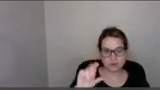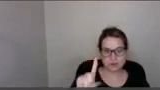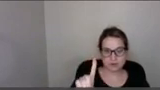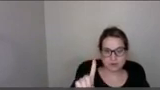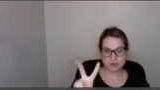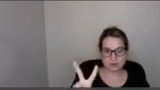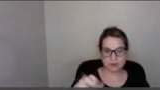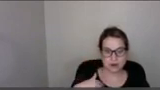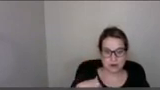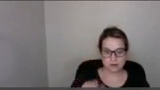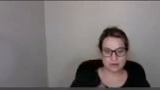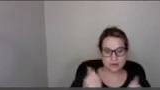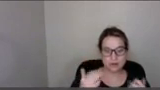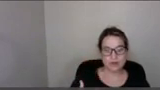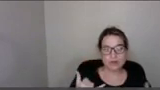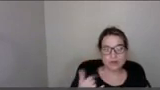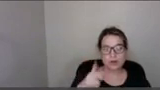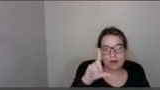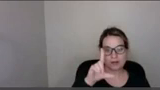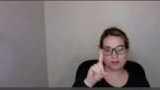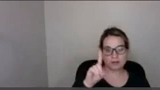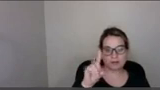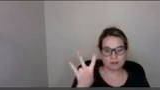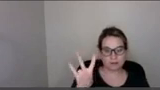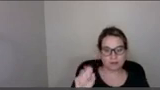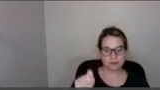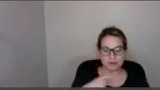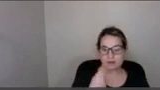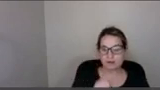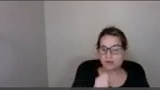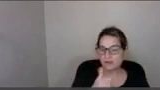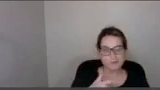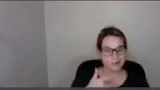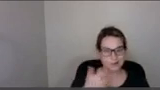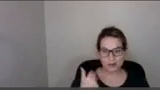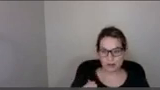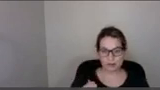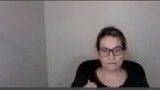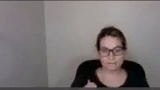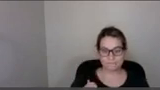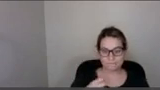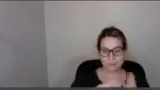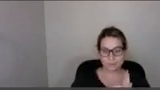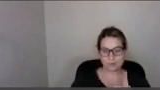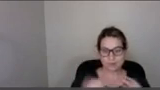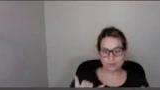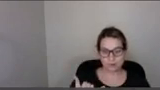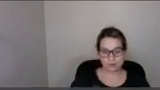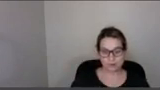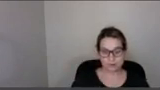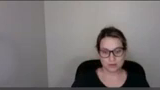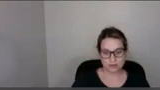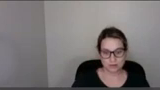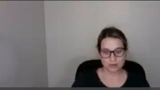As a resident of the current LD7, I can tell you that I don't feel like I have representation right now at